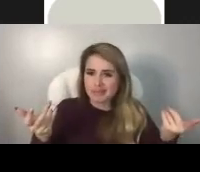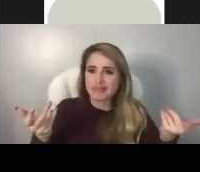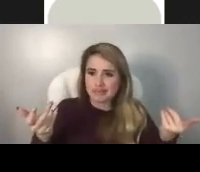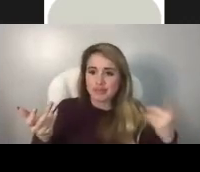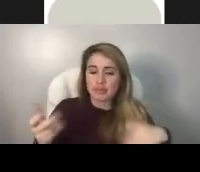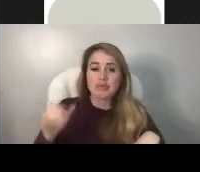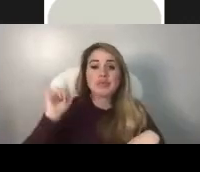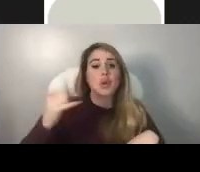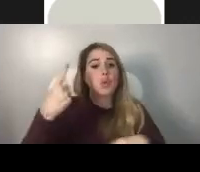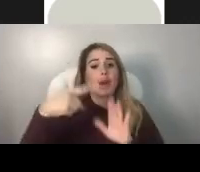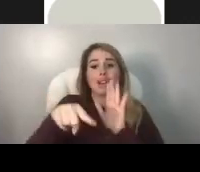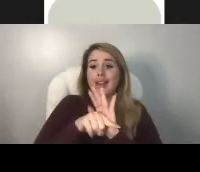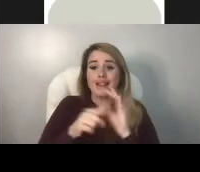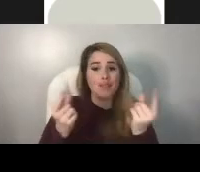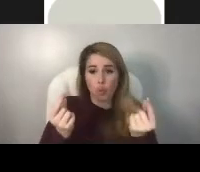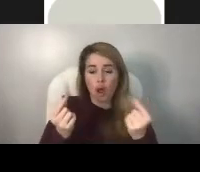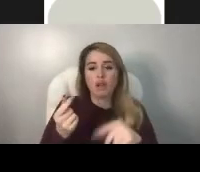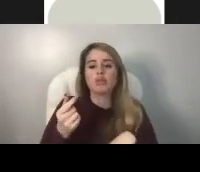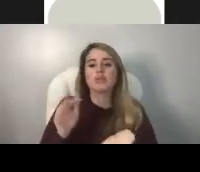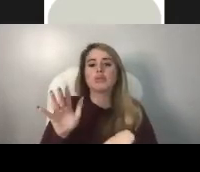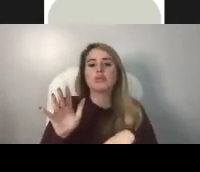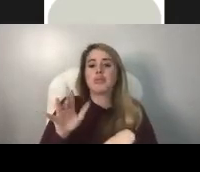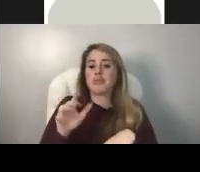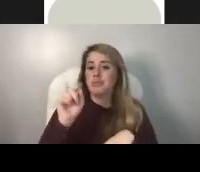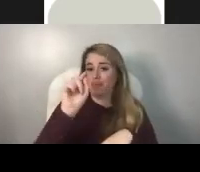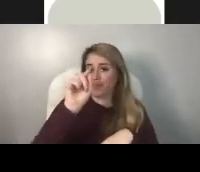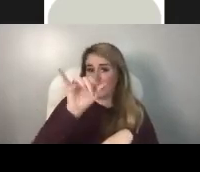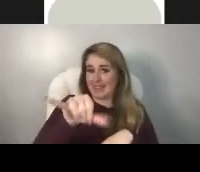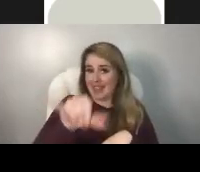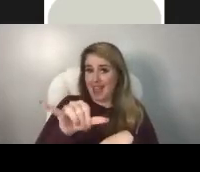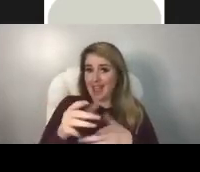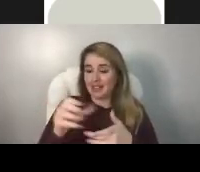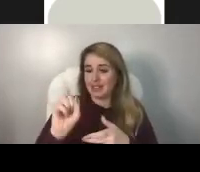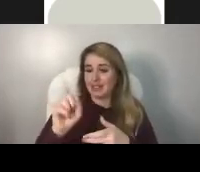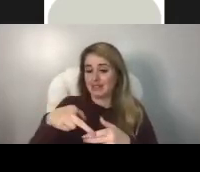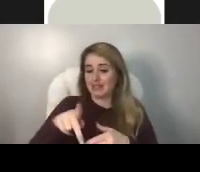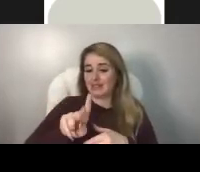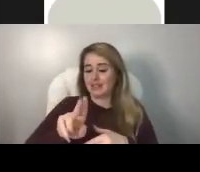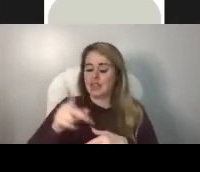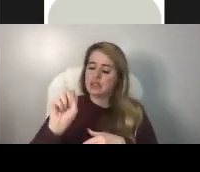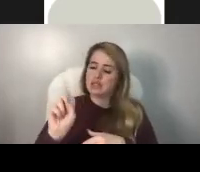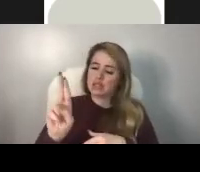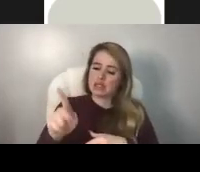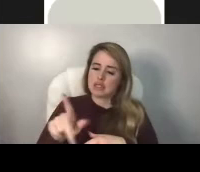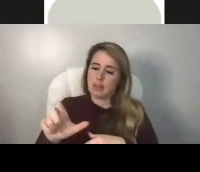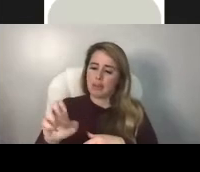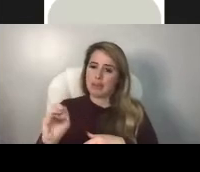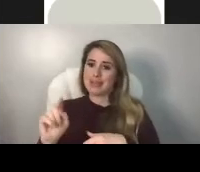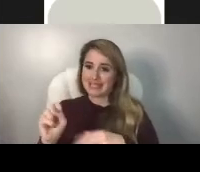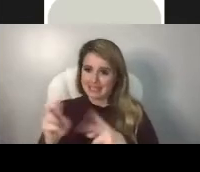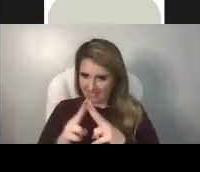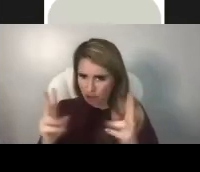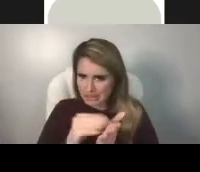The downside of this is that these viscose supplements are expensive, and the insurance companies won't pay for them because